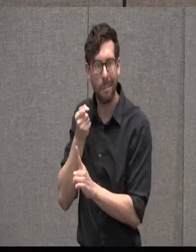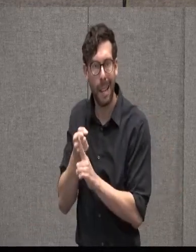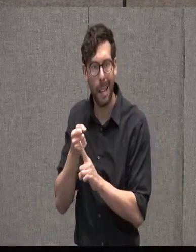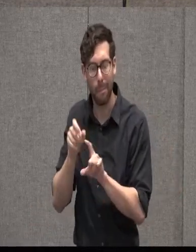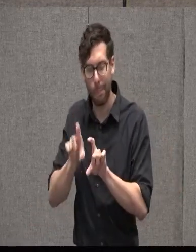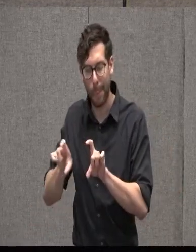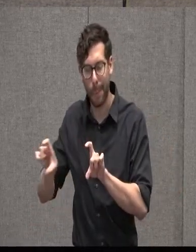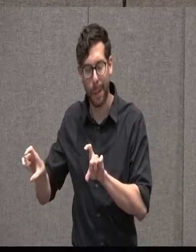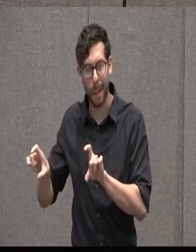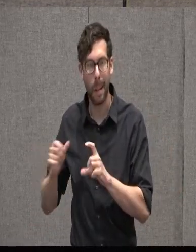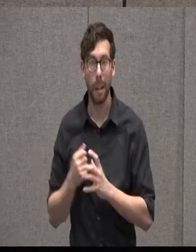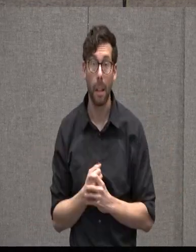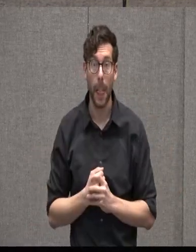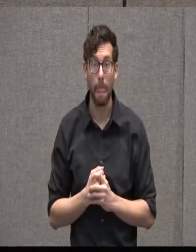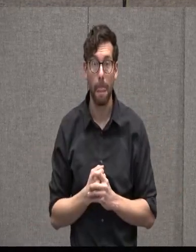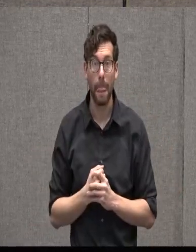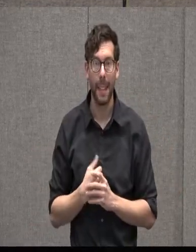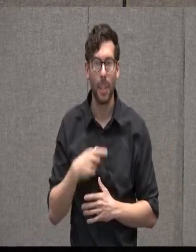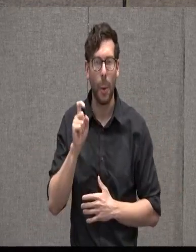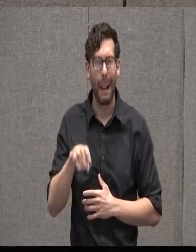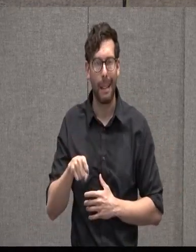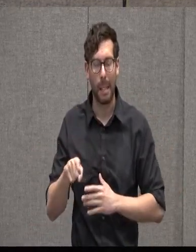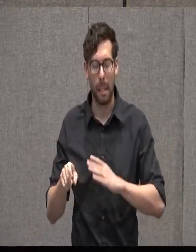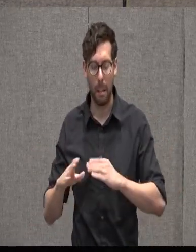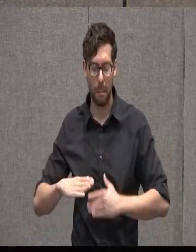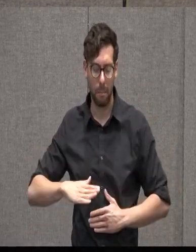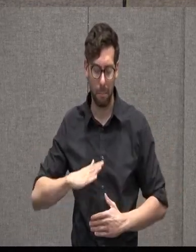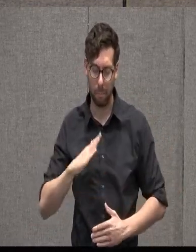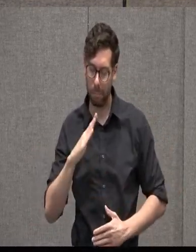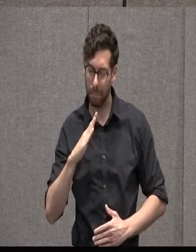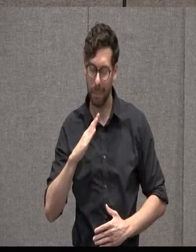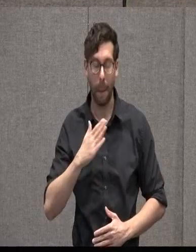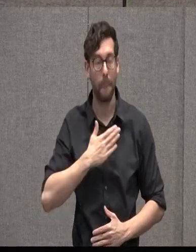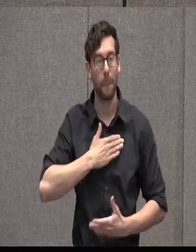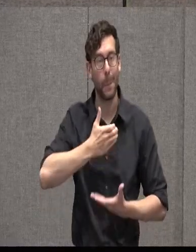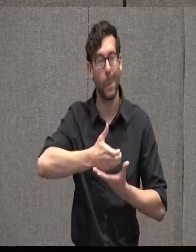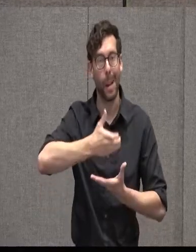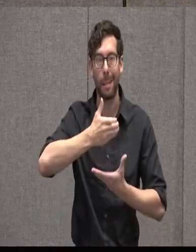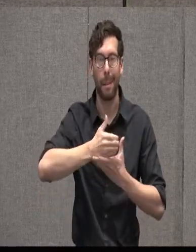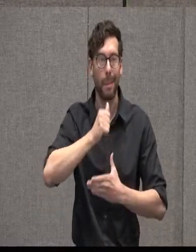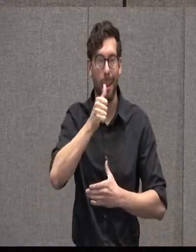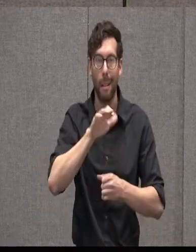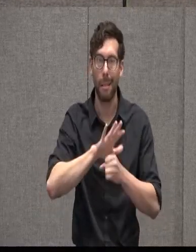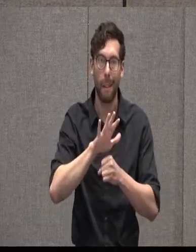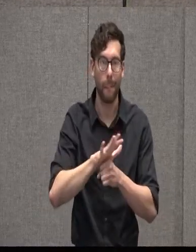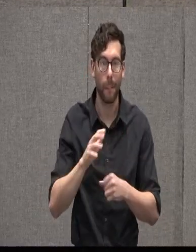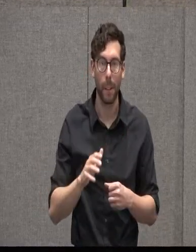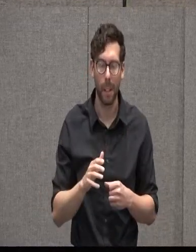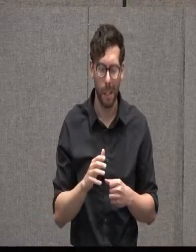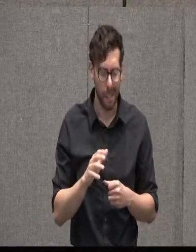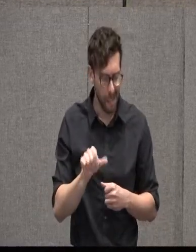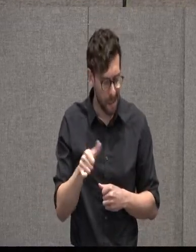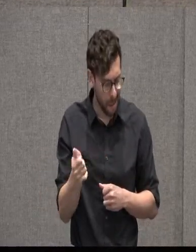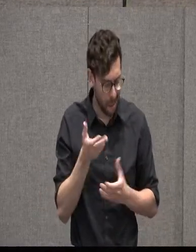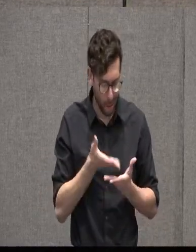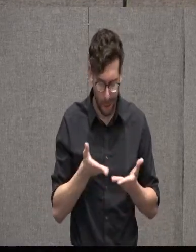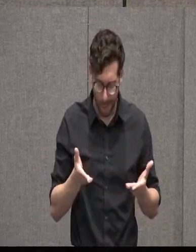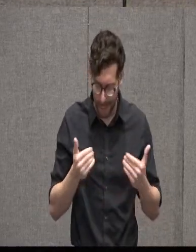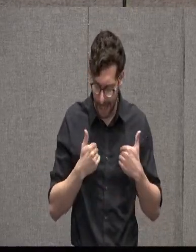start to hit each other. So I would need to figure out at what height here and what angle would I